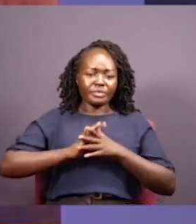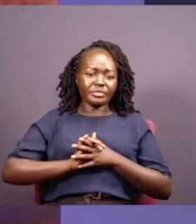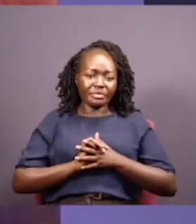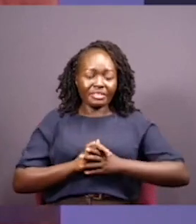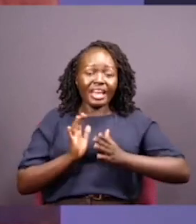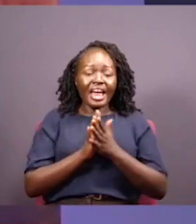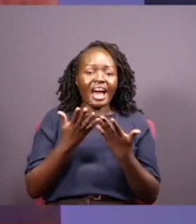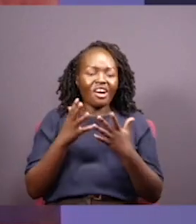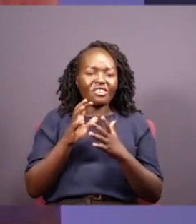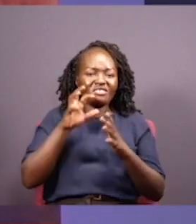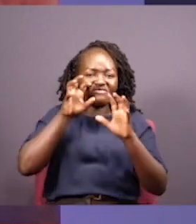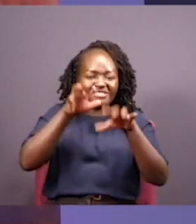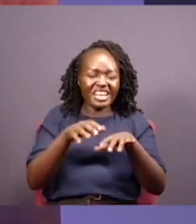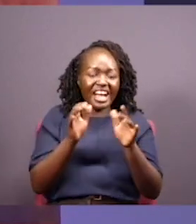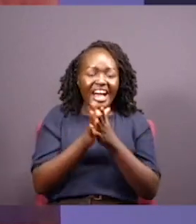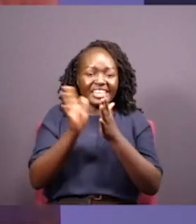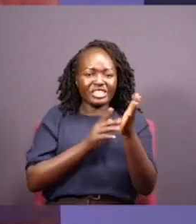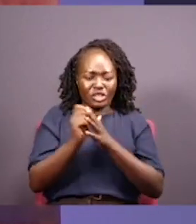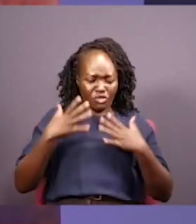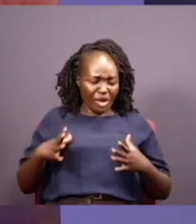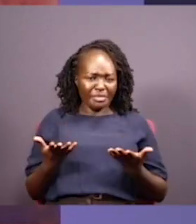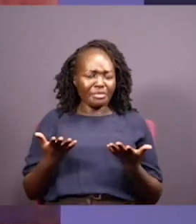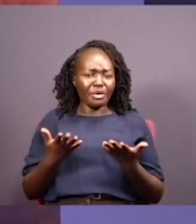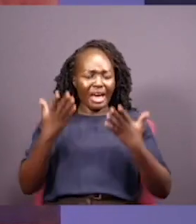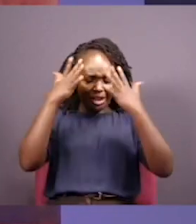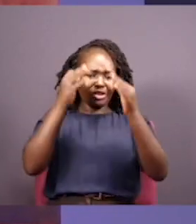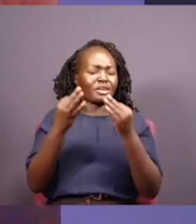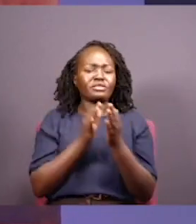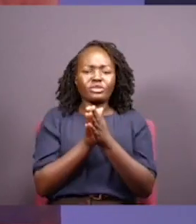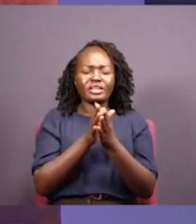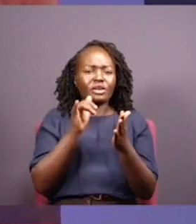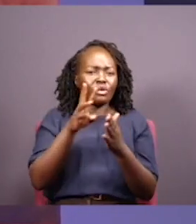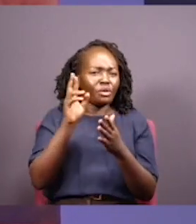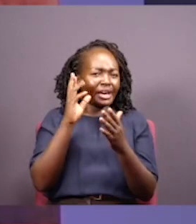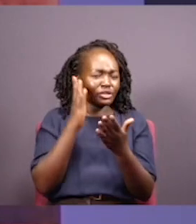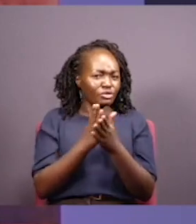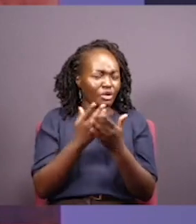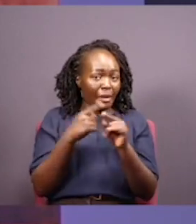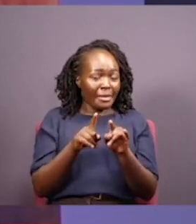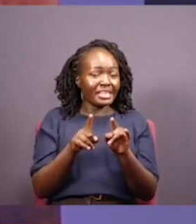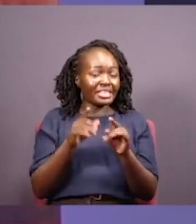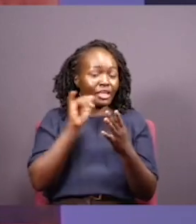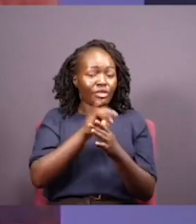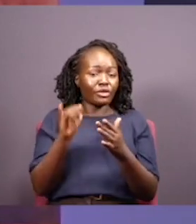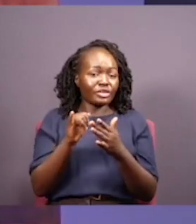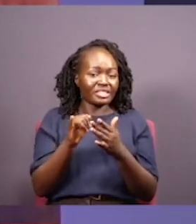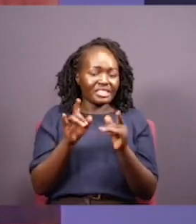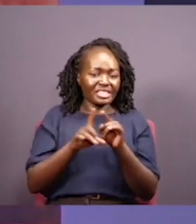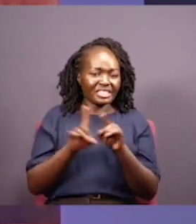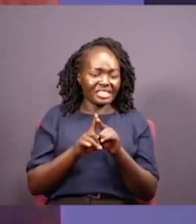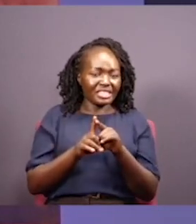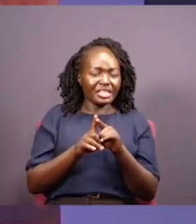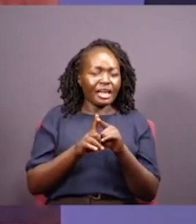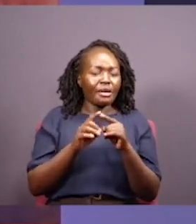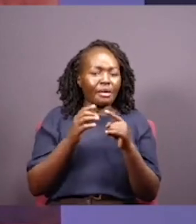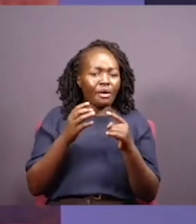and ravage people. I don't know whether those stories were true or whether those anecdotes, were just meant to